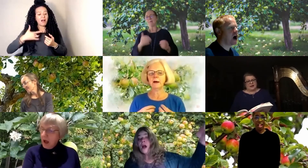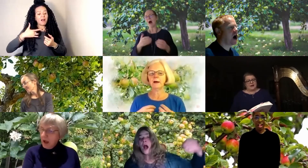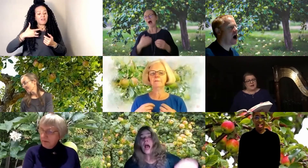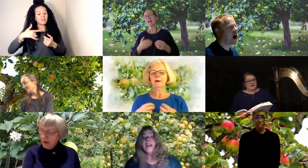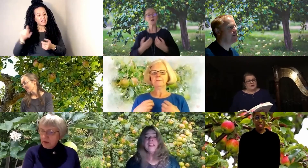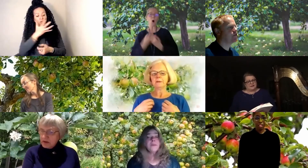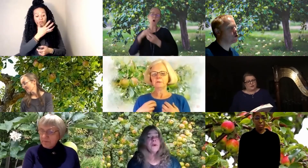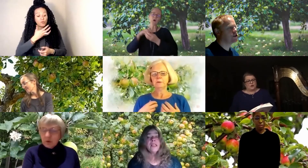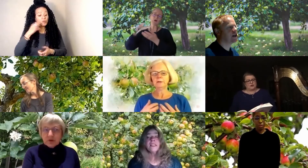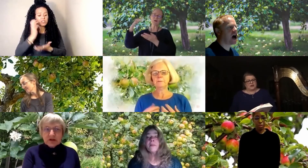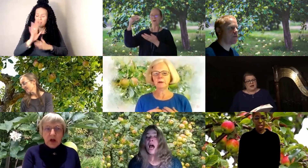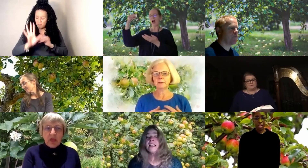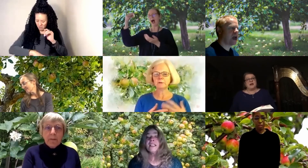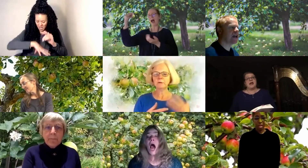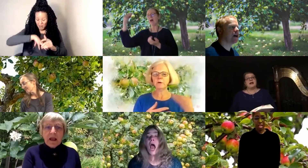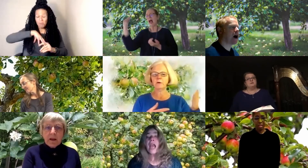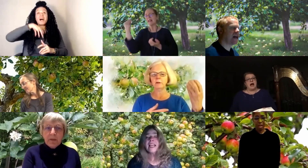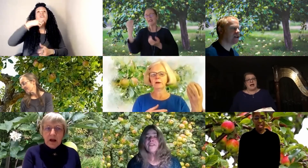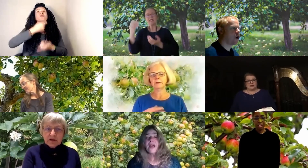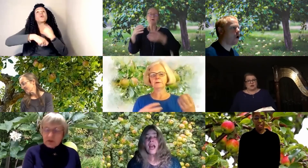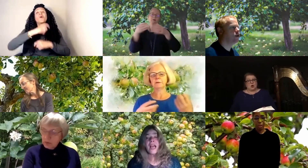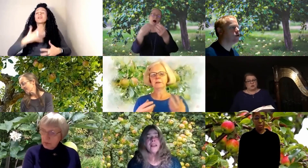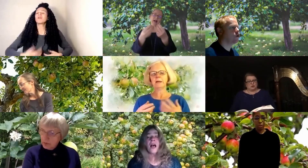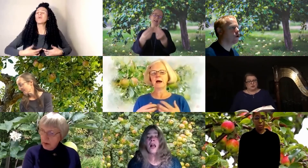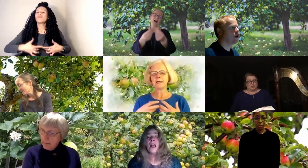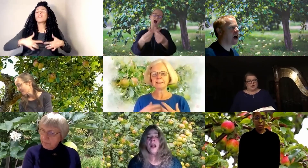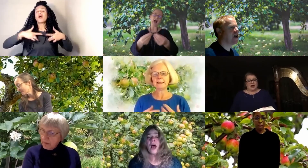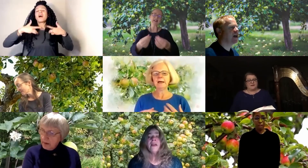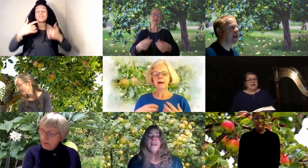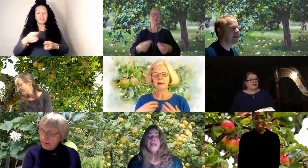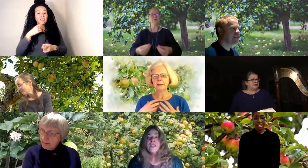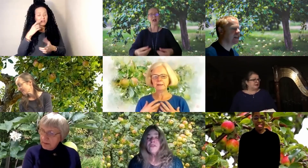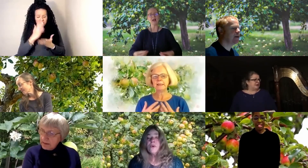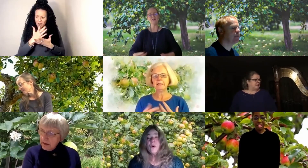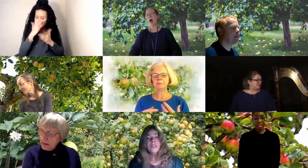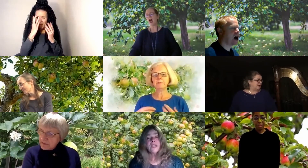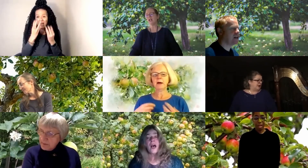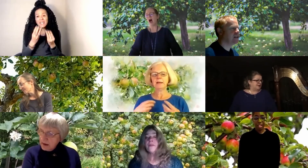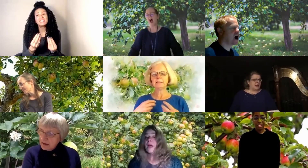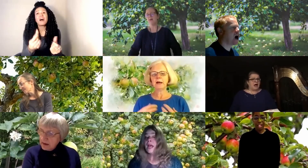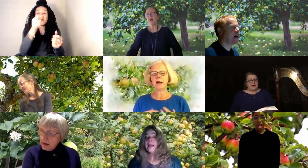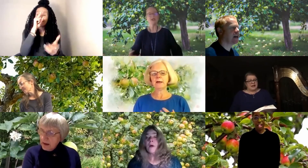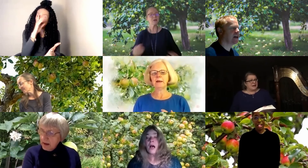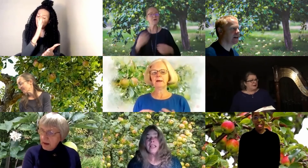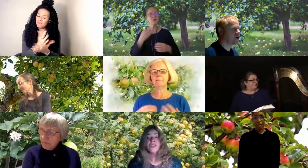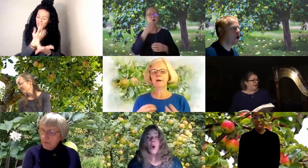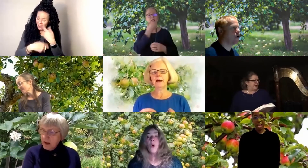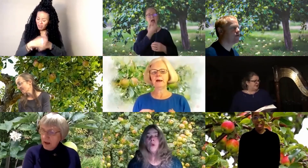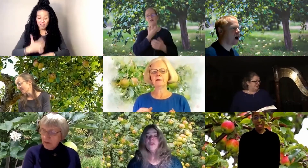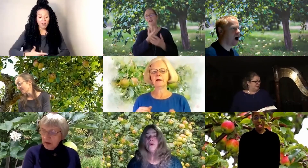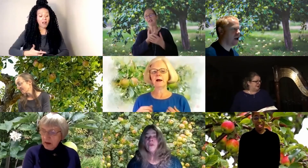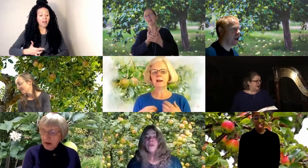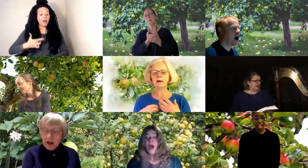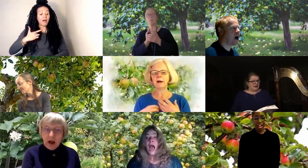alive. This fruit doth make my soul to thrive, it keeps my dying